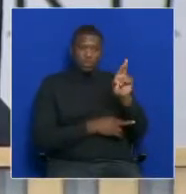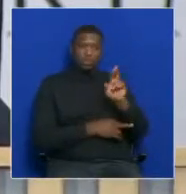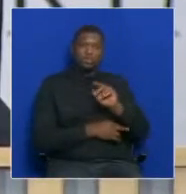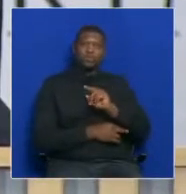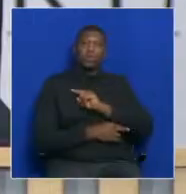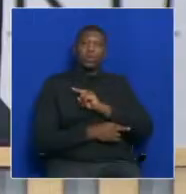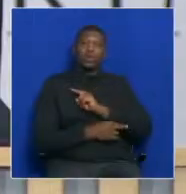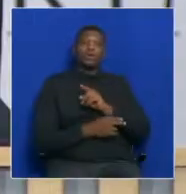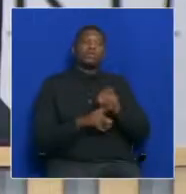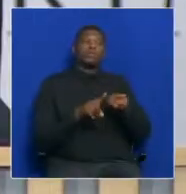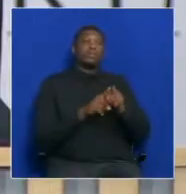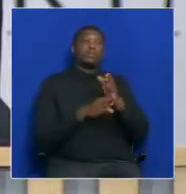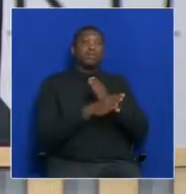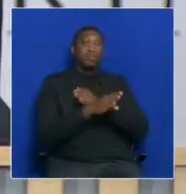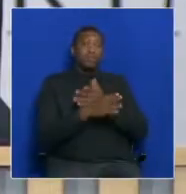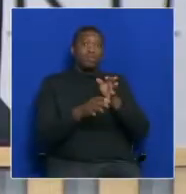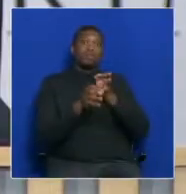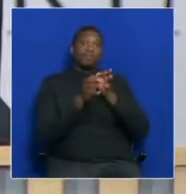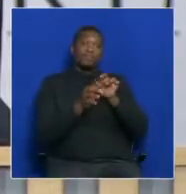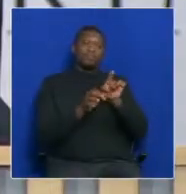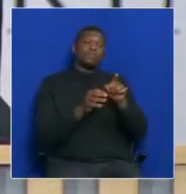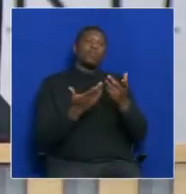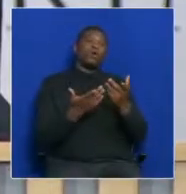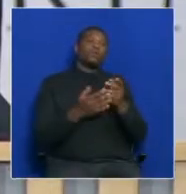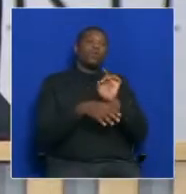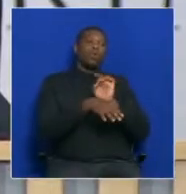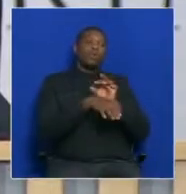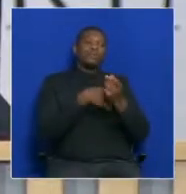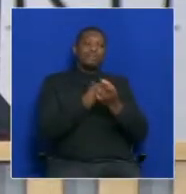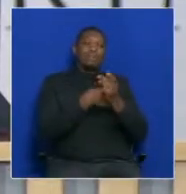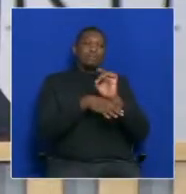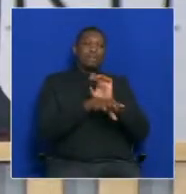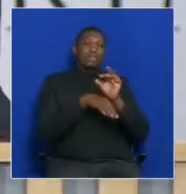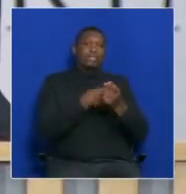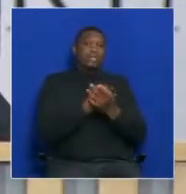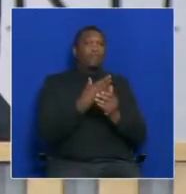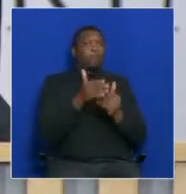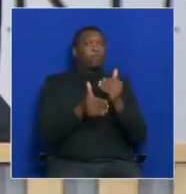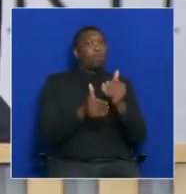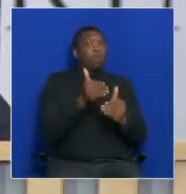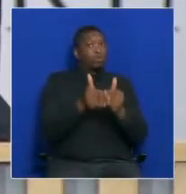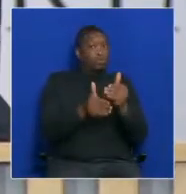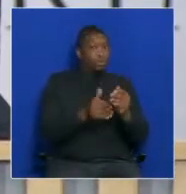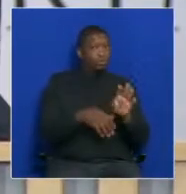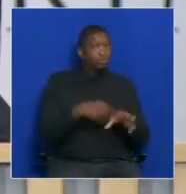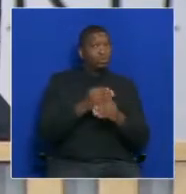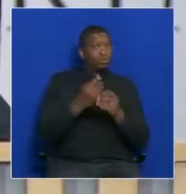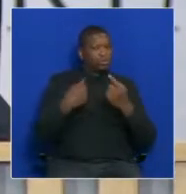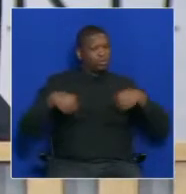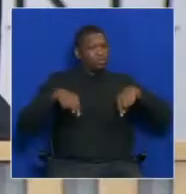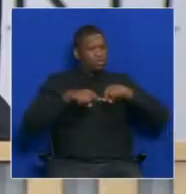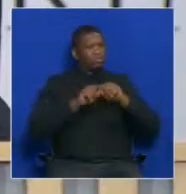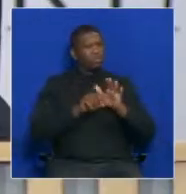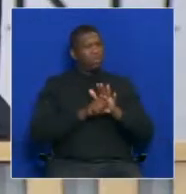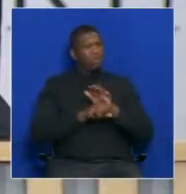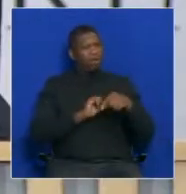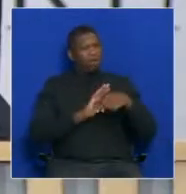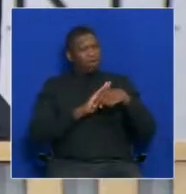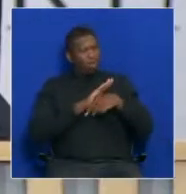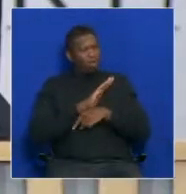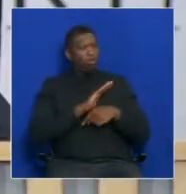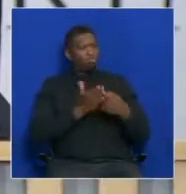a consultative process, and we would discuss extensively also with the ID